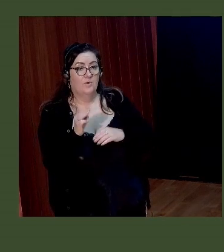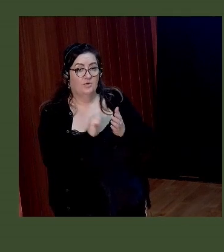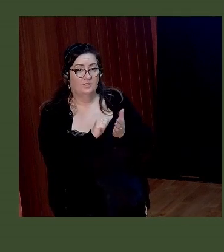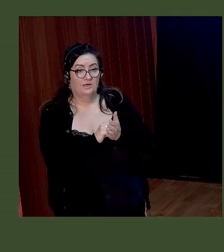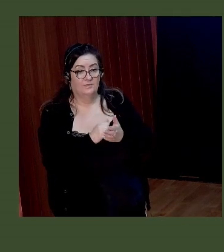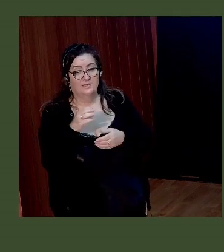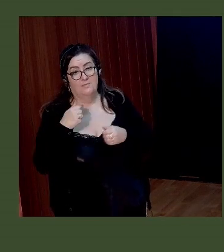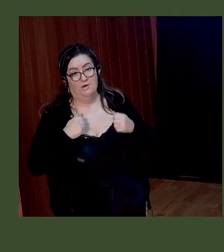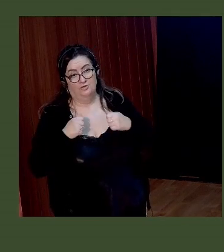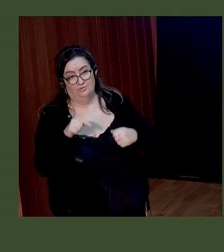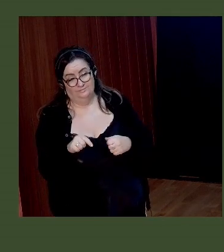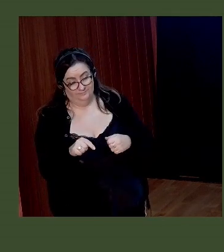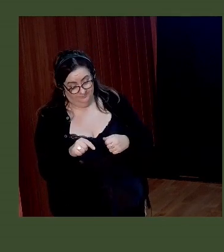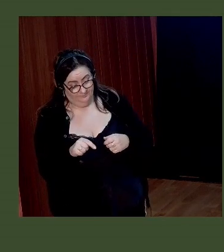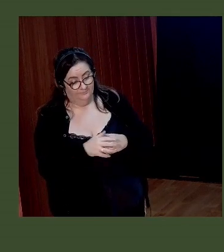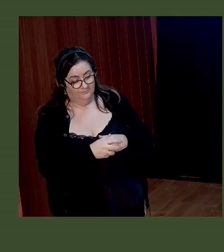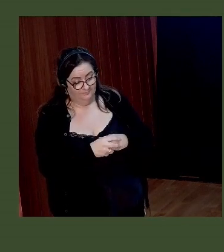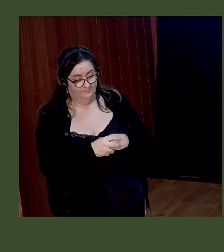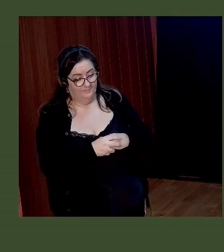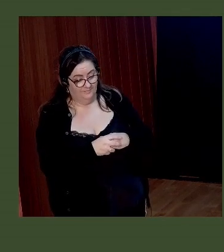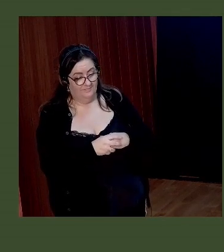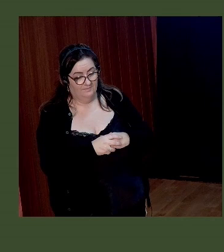There was a further document issued in March, and